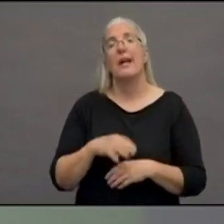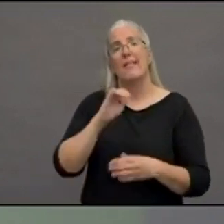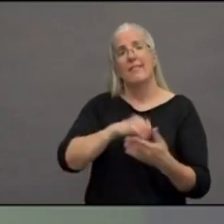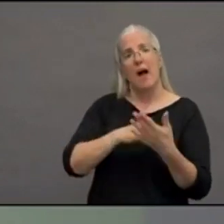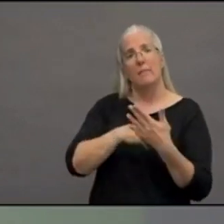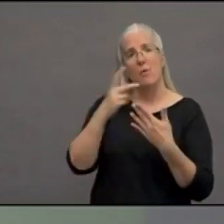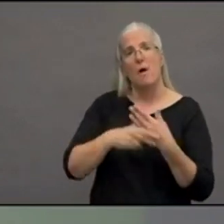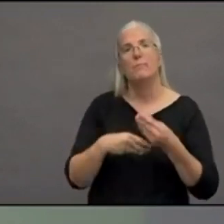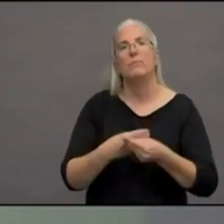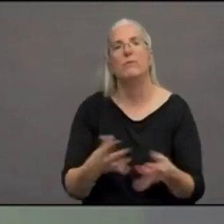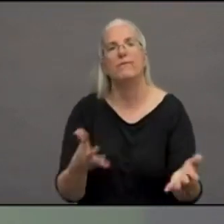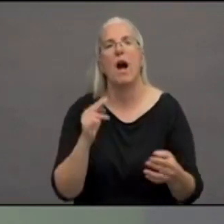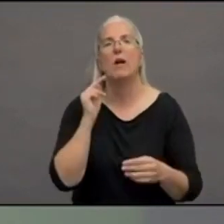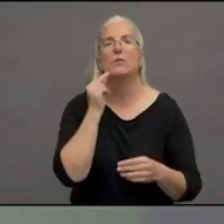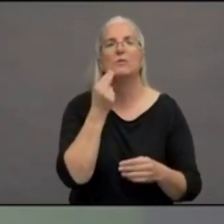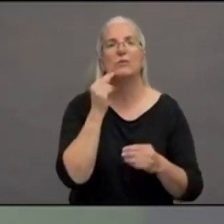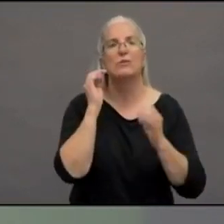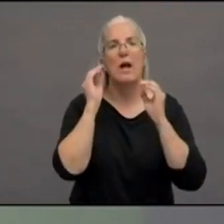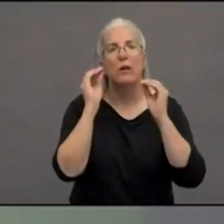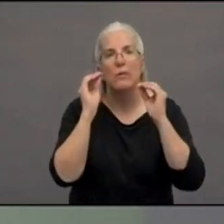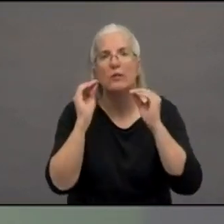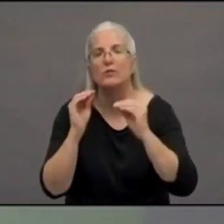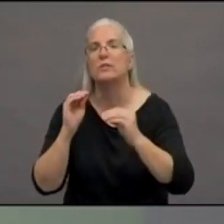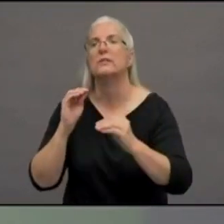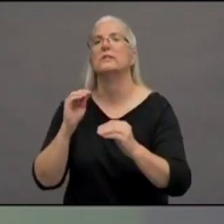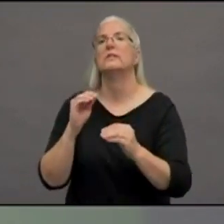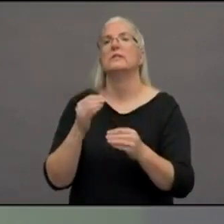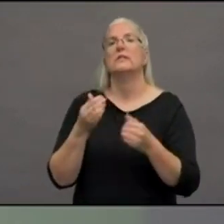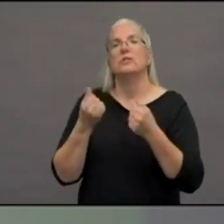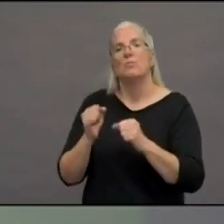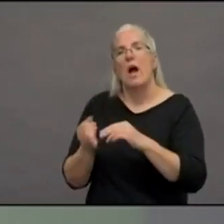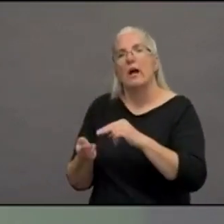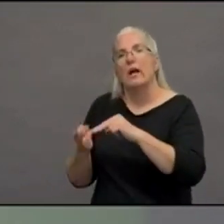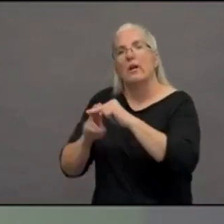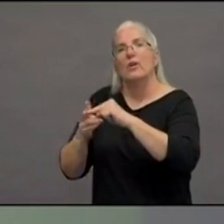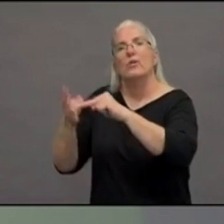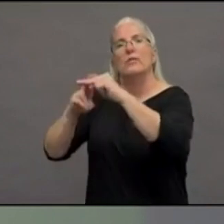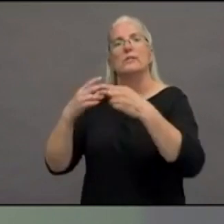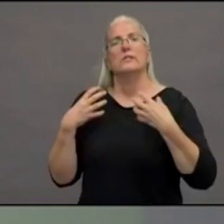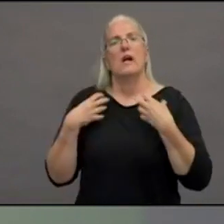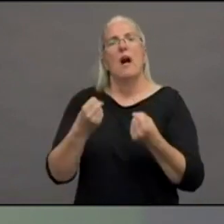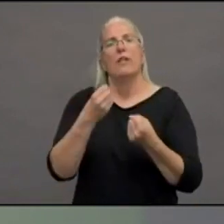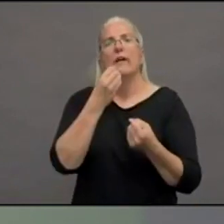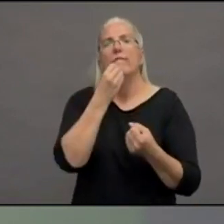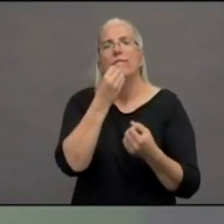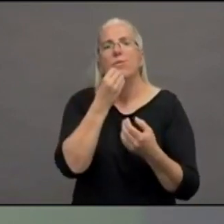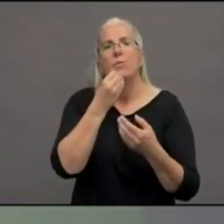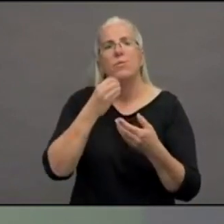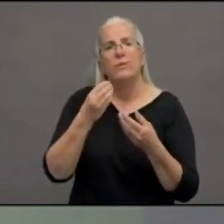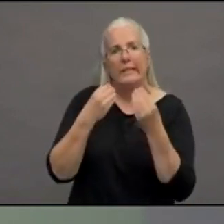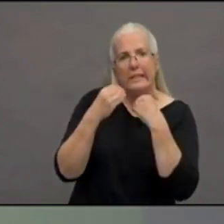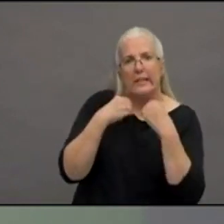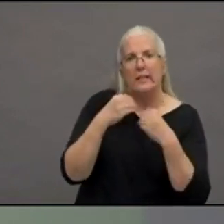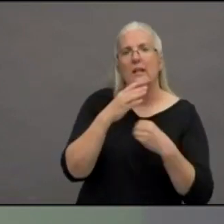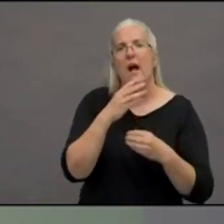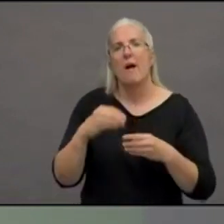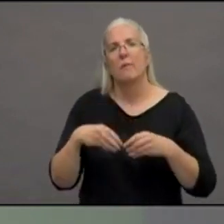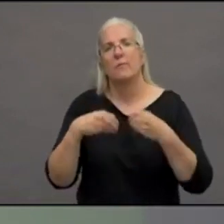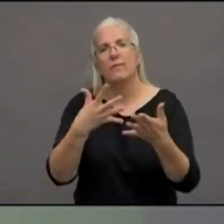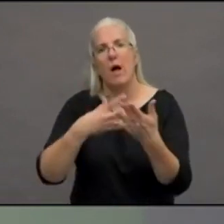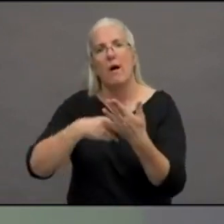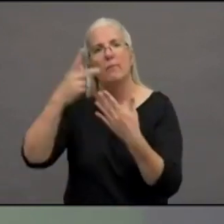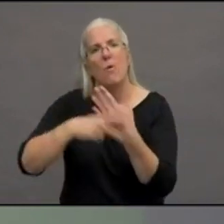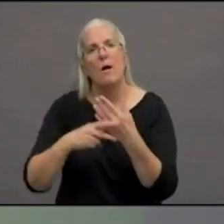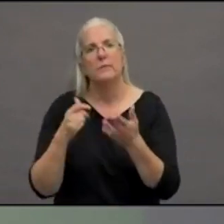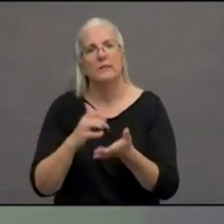education, also to increase consumption of healthy food, and promote programs that provide access to healthy food. The focus